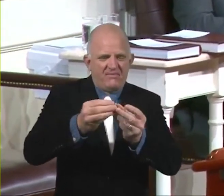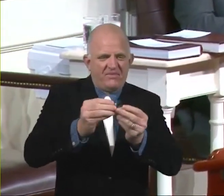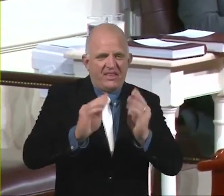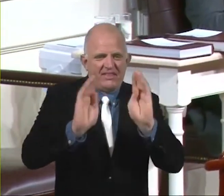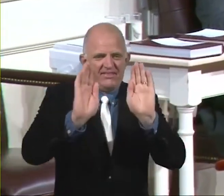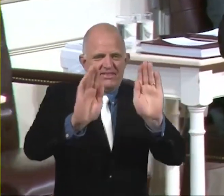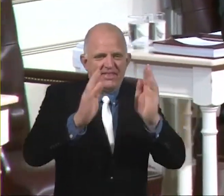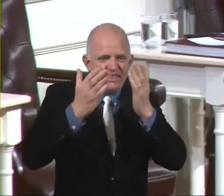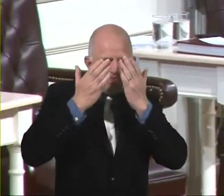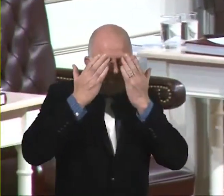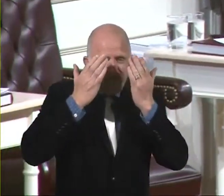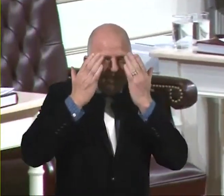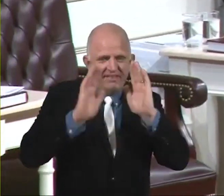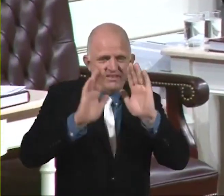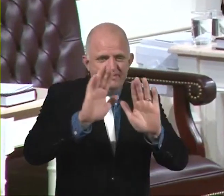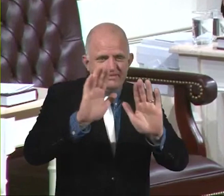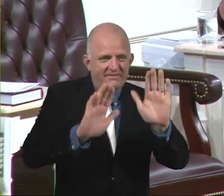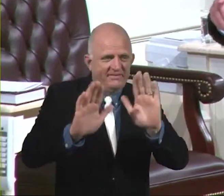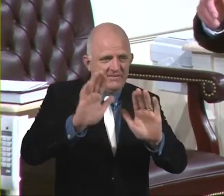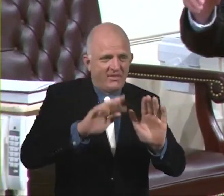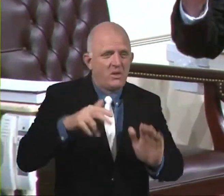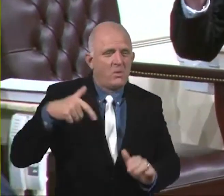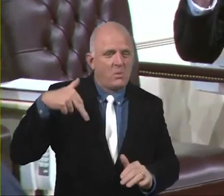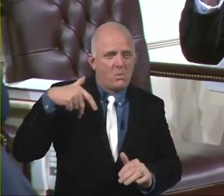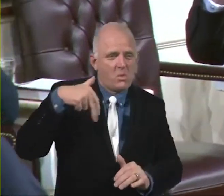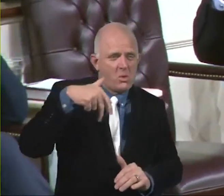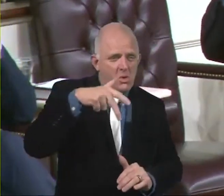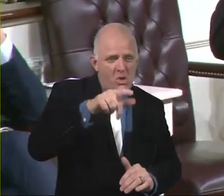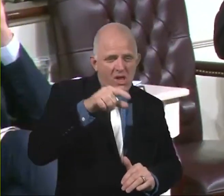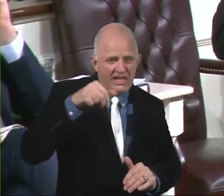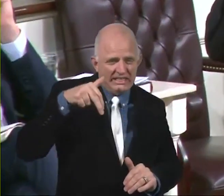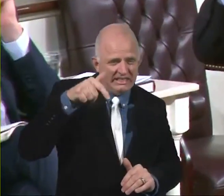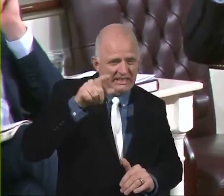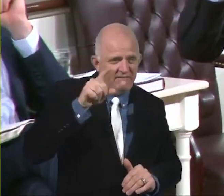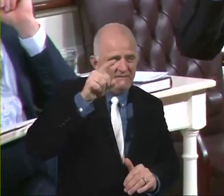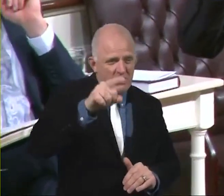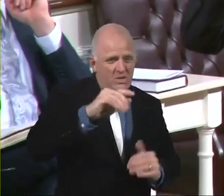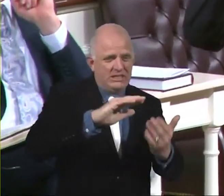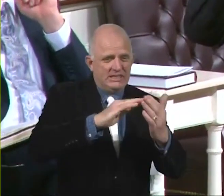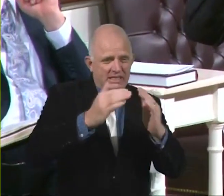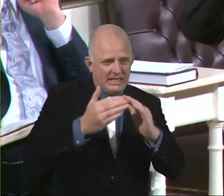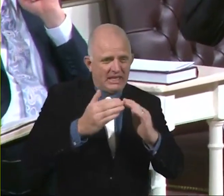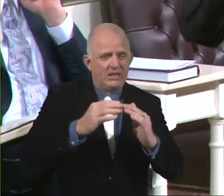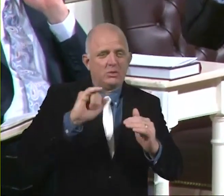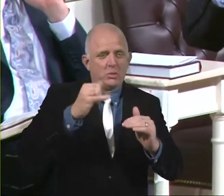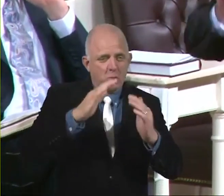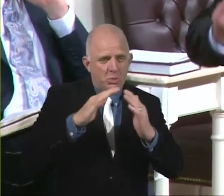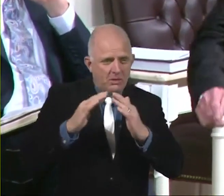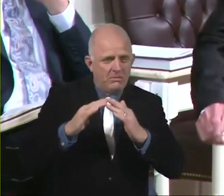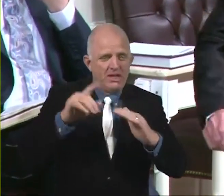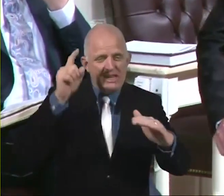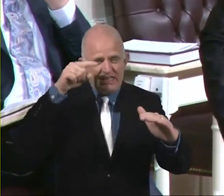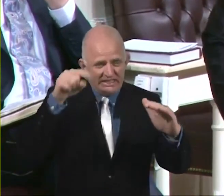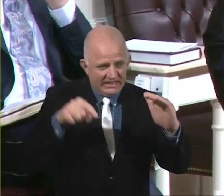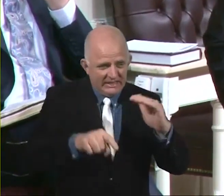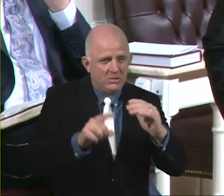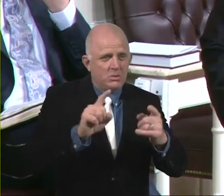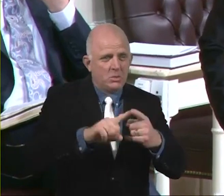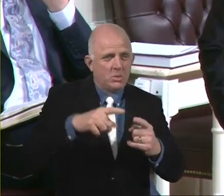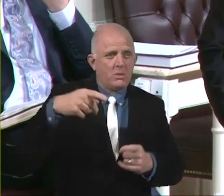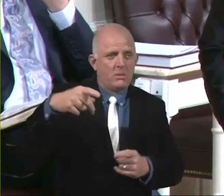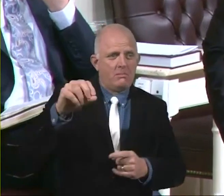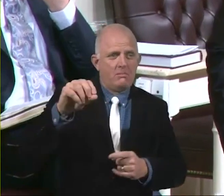eyes. And he said, now walk all the way down in the vicinity of Jerusalem, down to the pool down